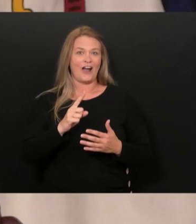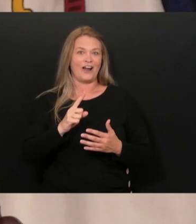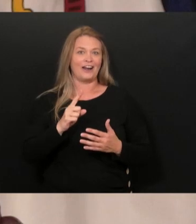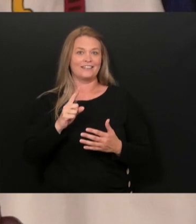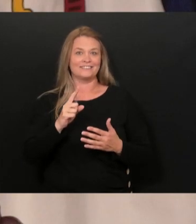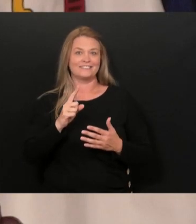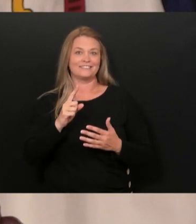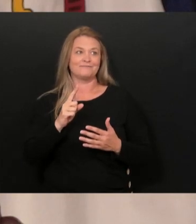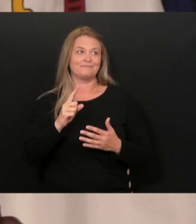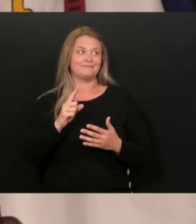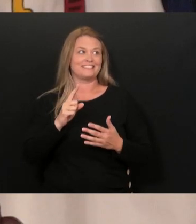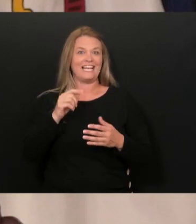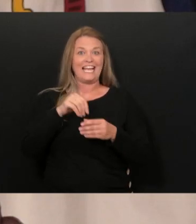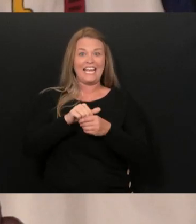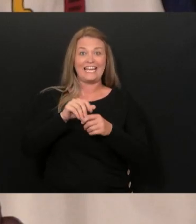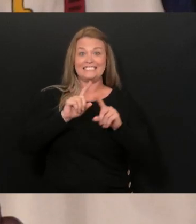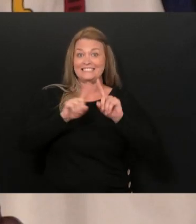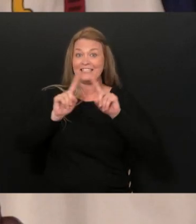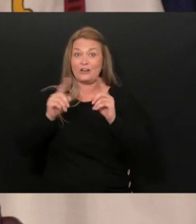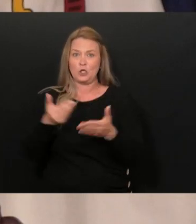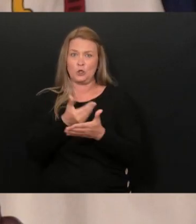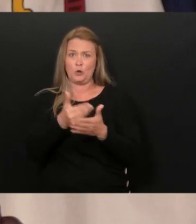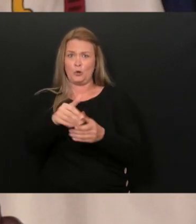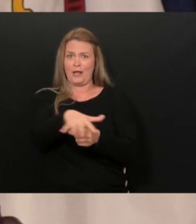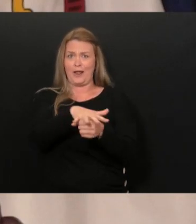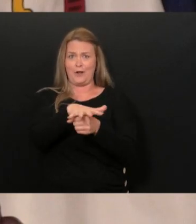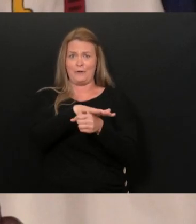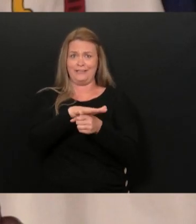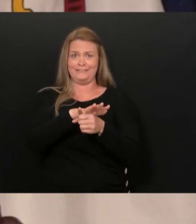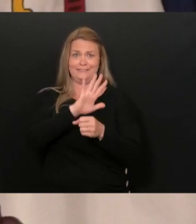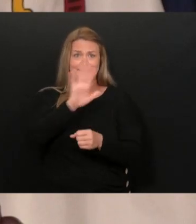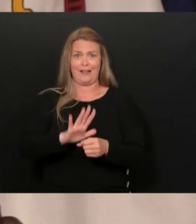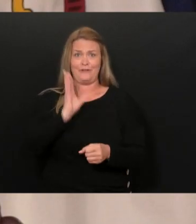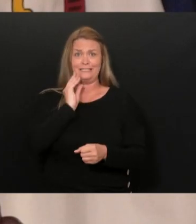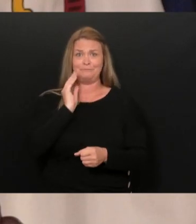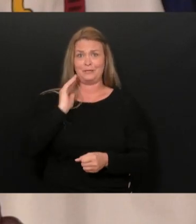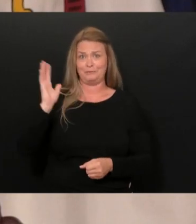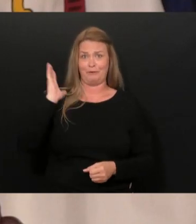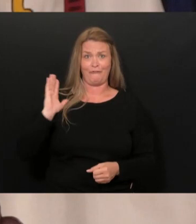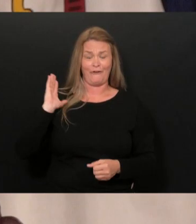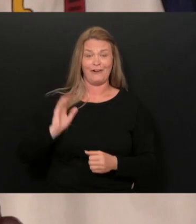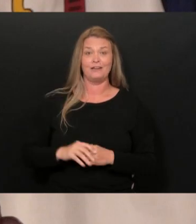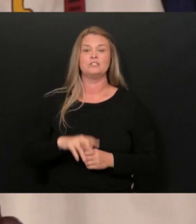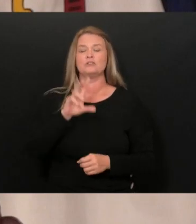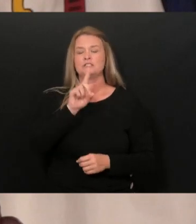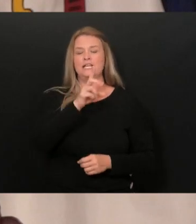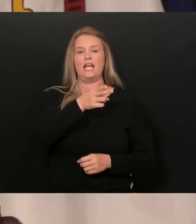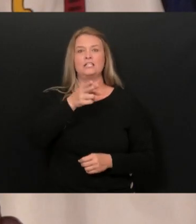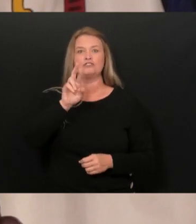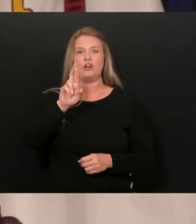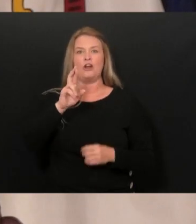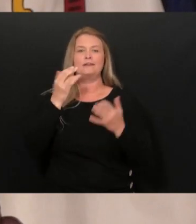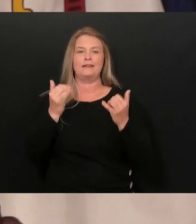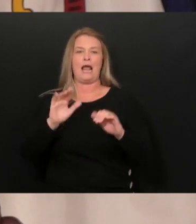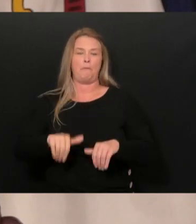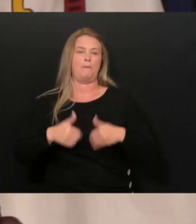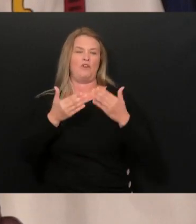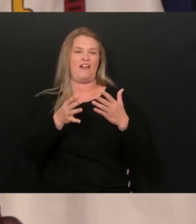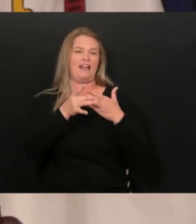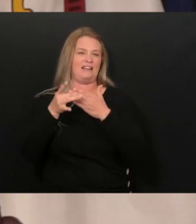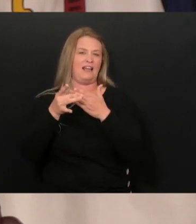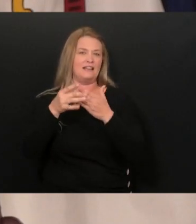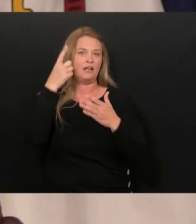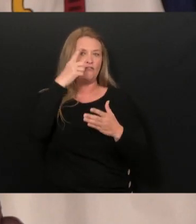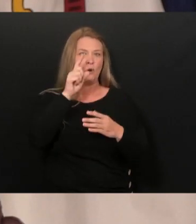walking in areas that none of us have ever been. The DHHR is putting out guidance to the daycare centers as